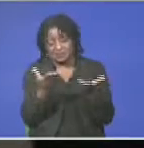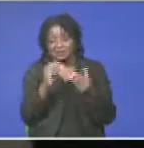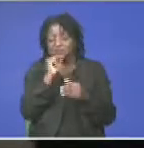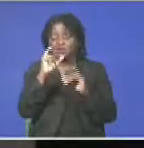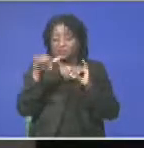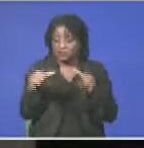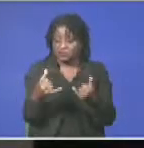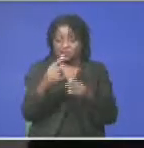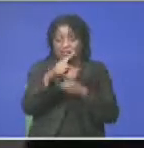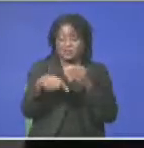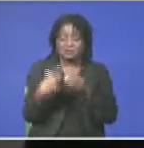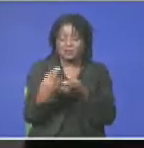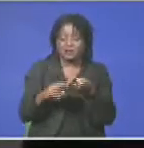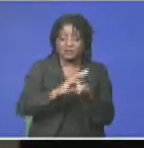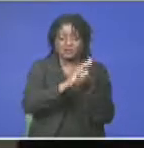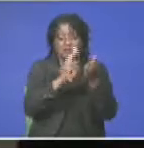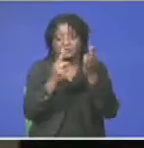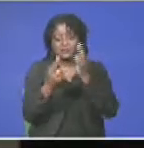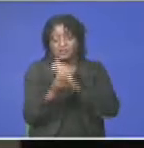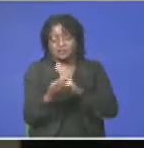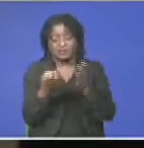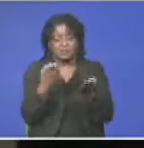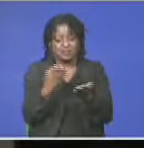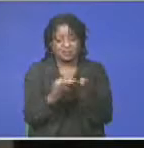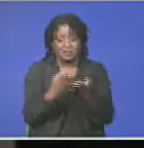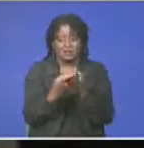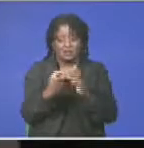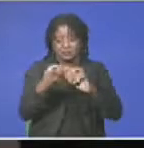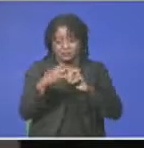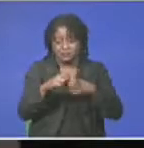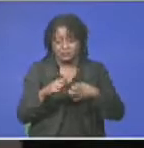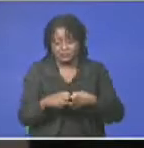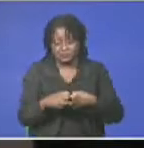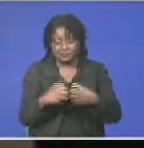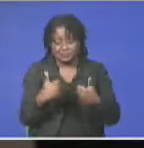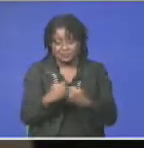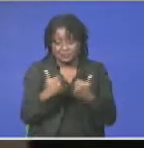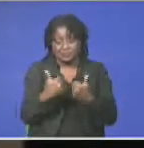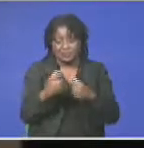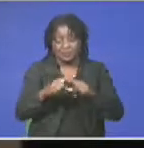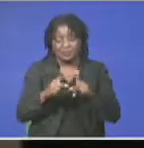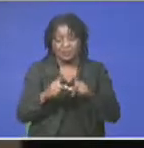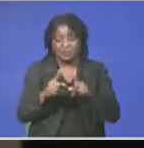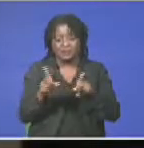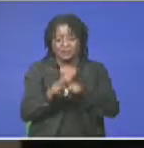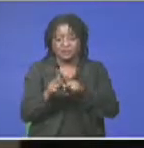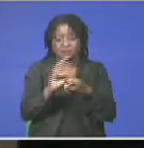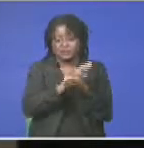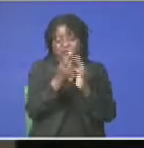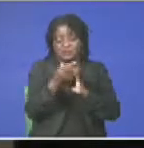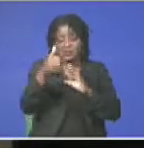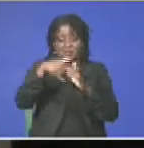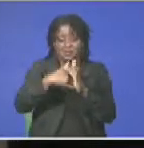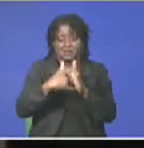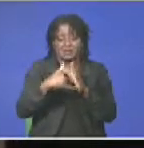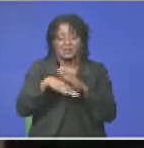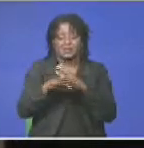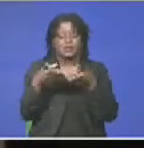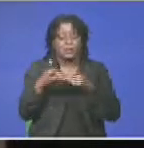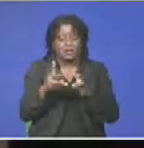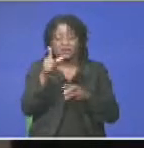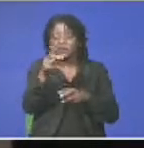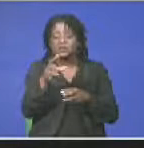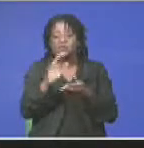about reversing the economic leakage, but it's about reversing it in a way where you are the owners of